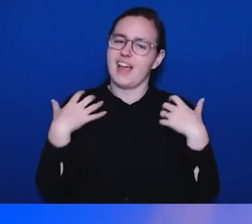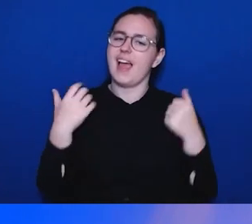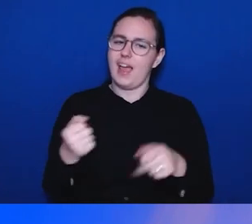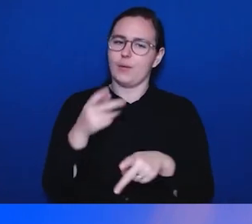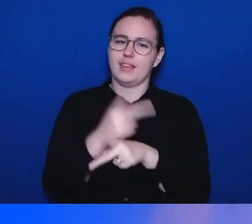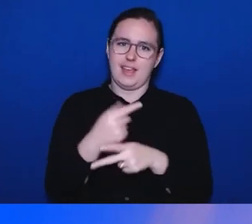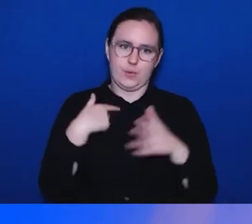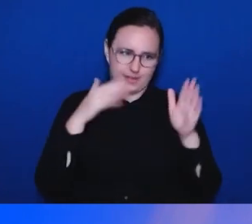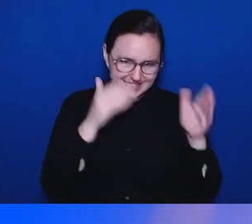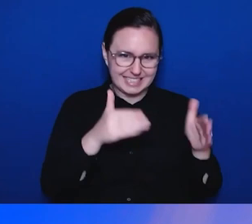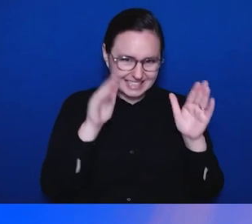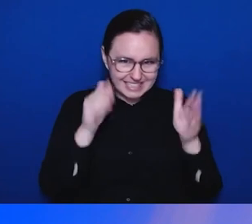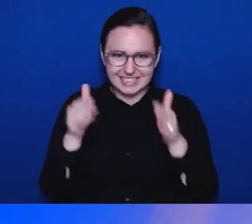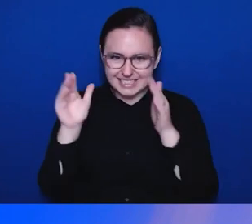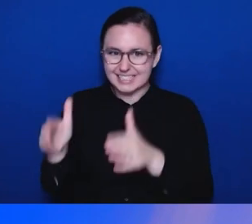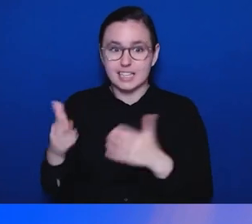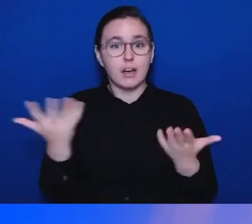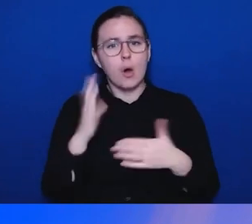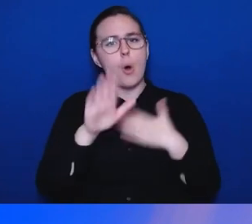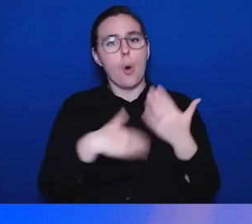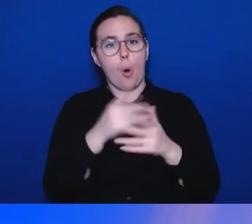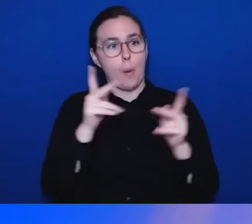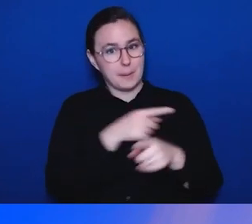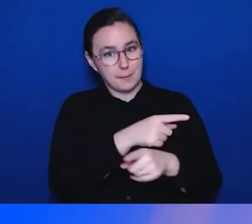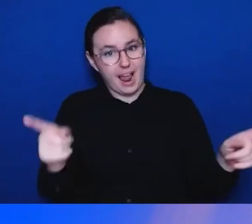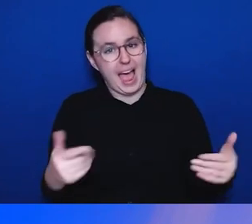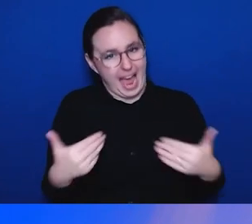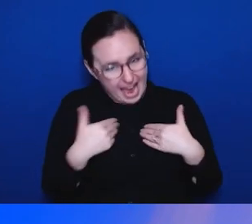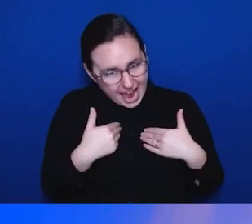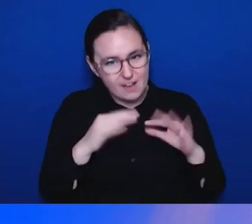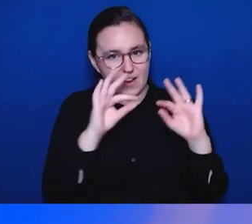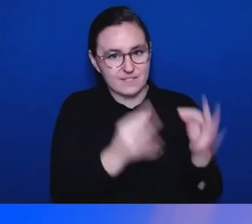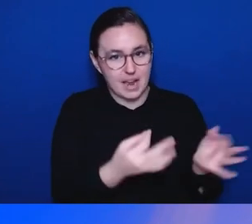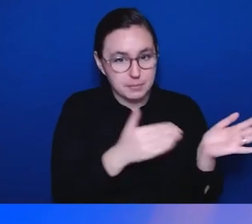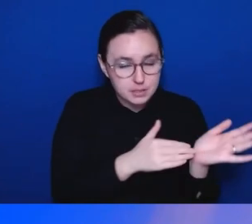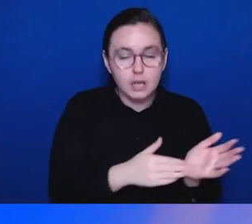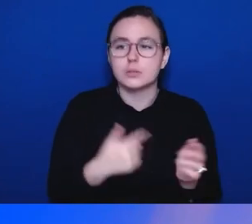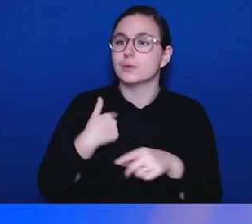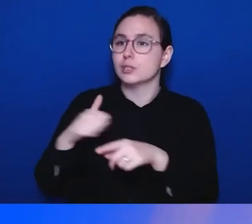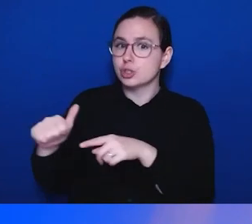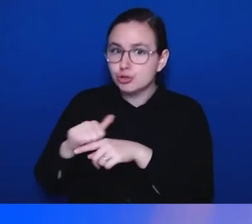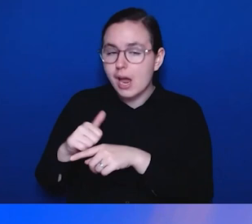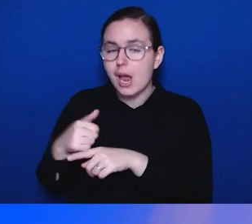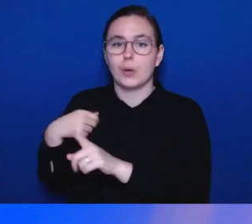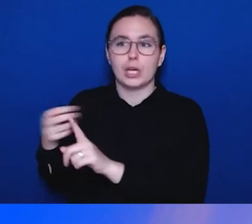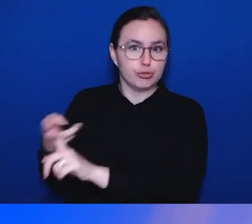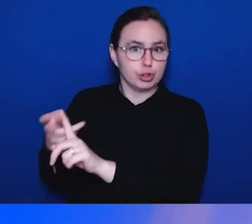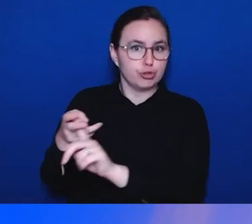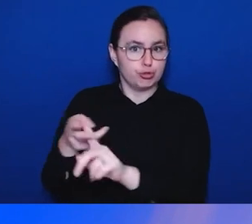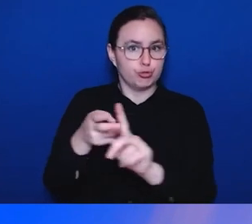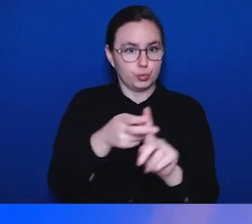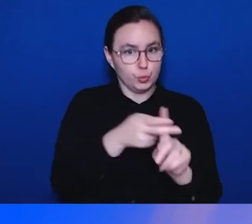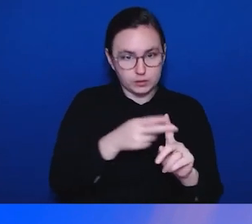challenge of healthcare, making sure everybody has access to a family doctor. That's why we're acting to train, recruit, and retain family